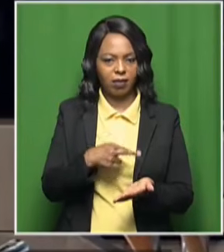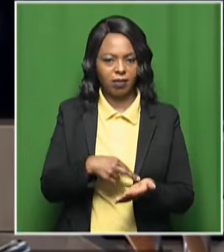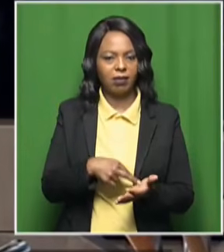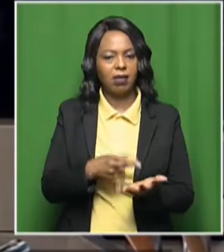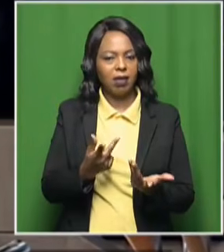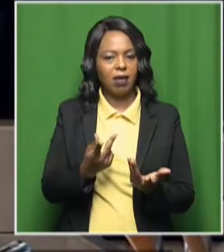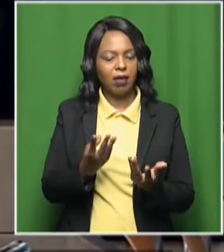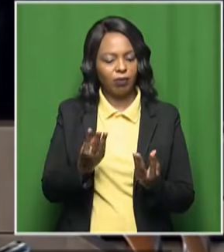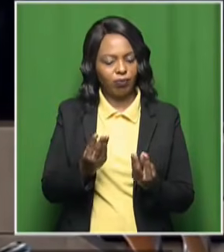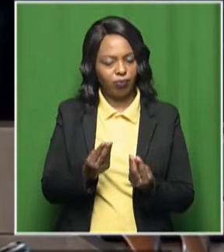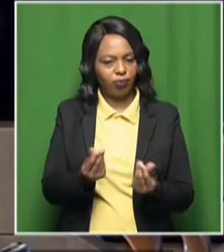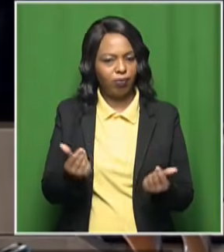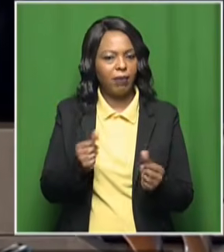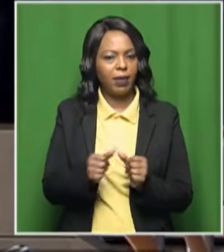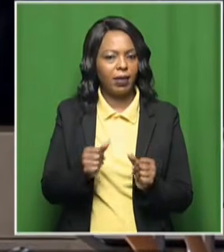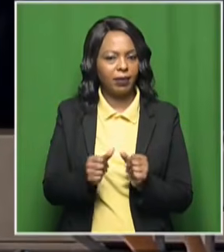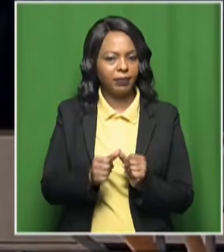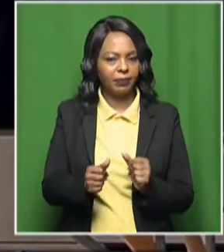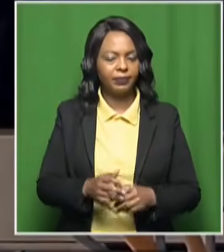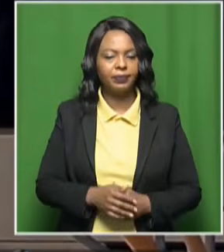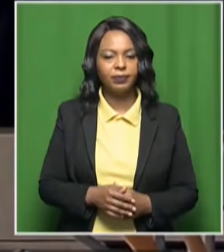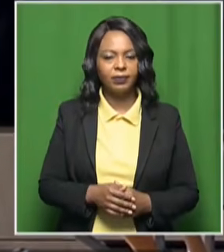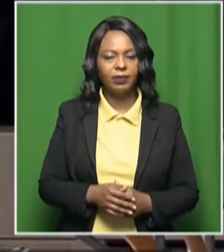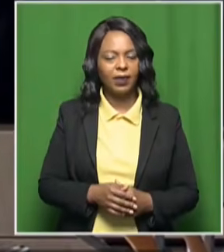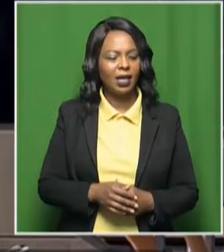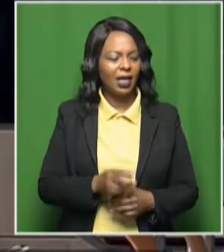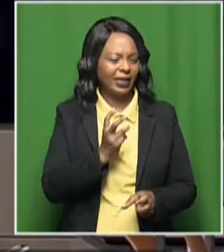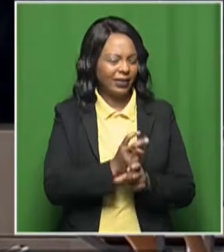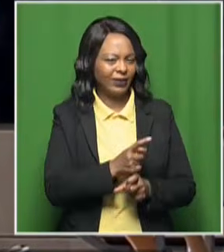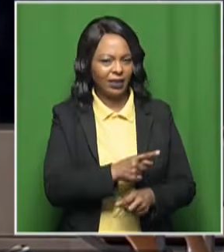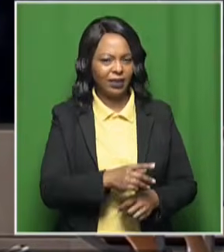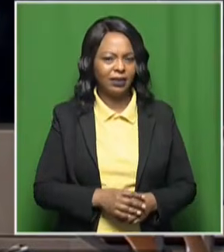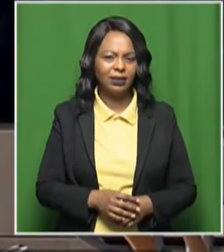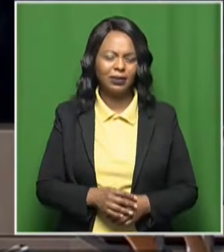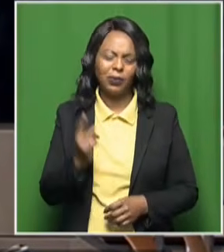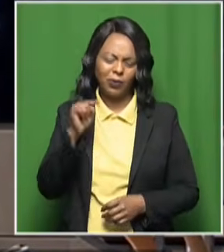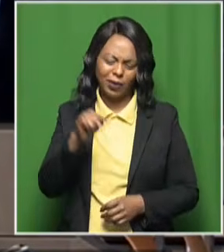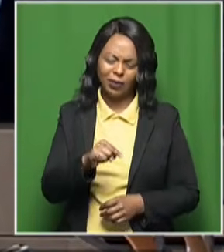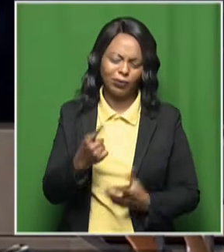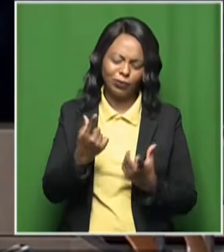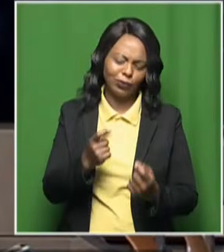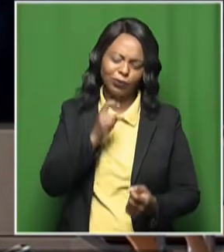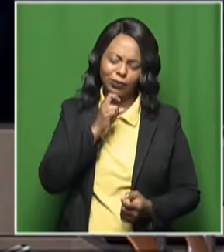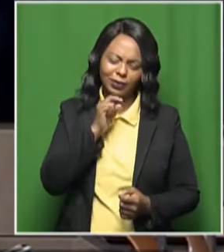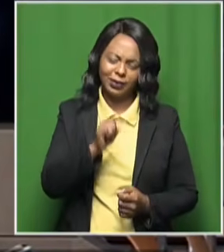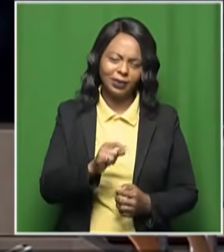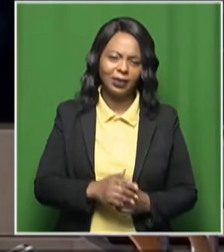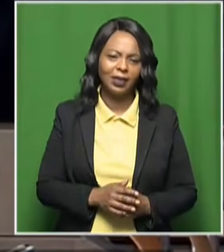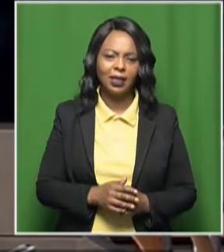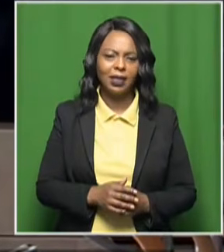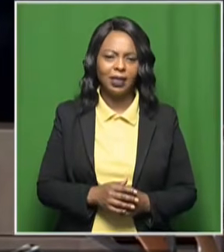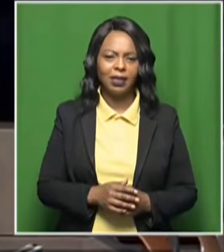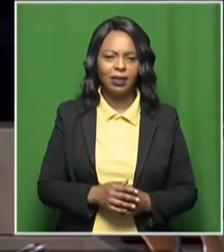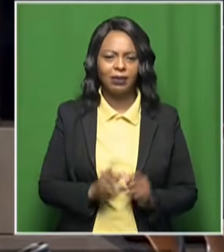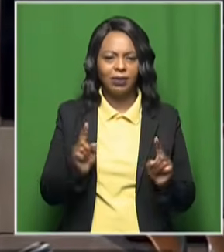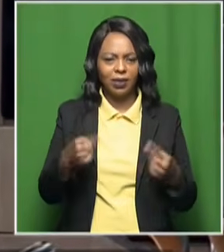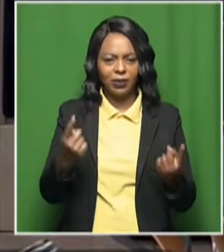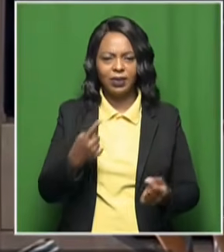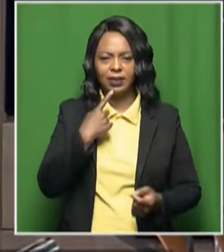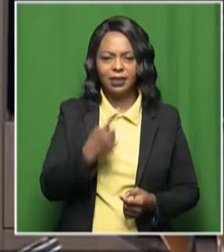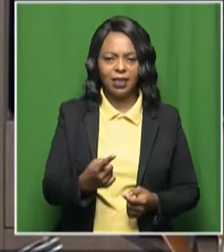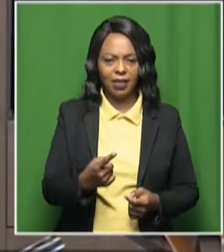Tough one. Well, what is it? I know you. Are you one of those people as well that, yeah. You can't like say you